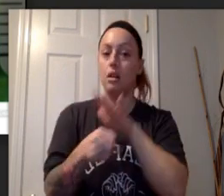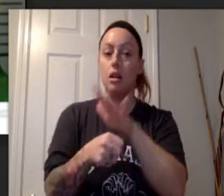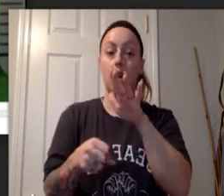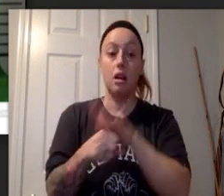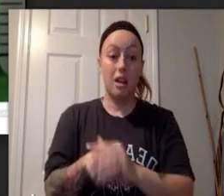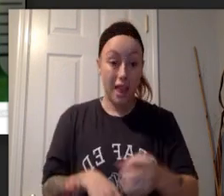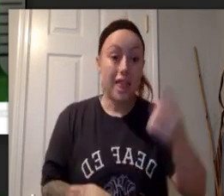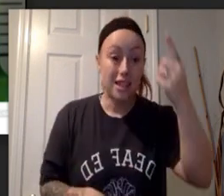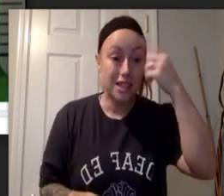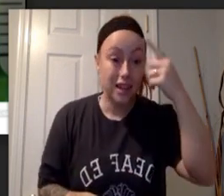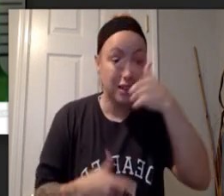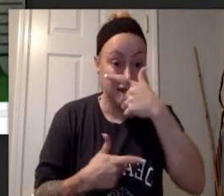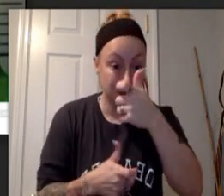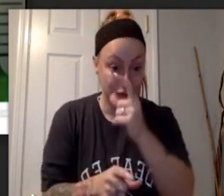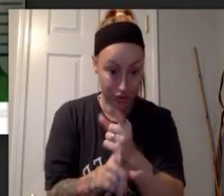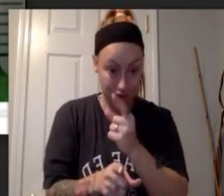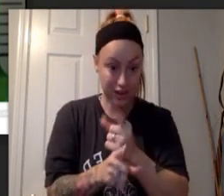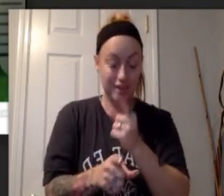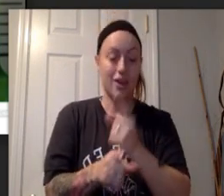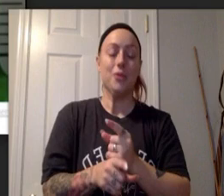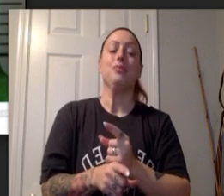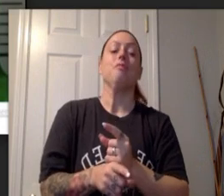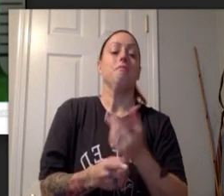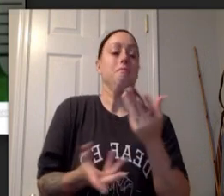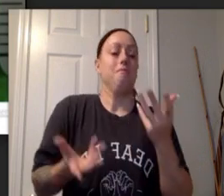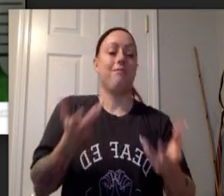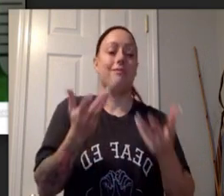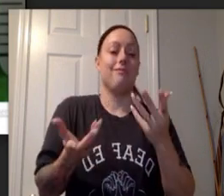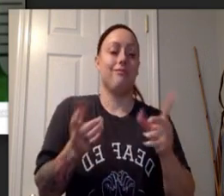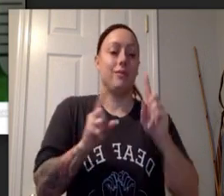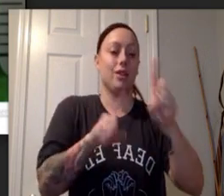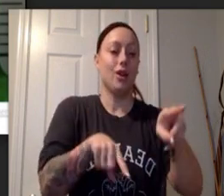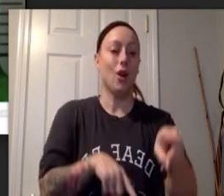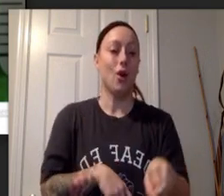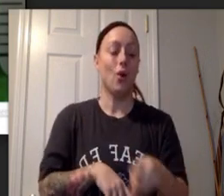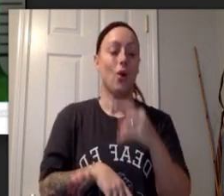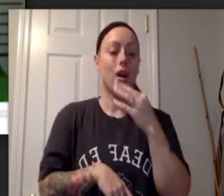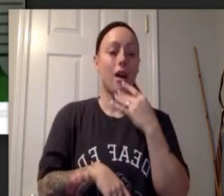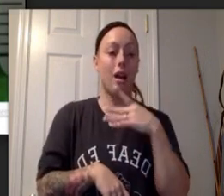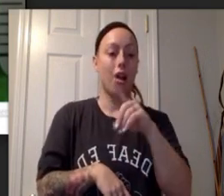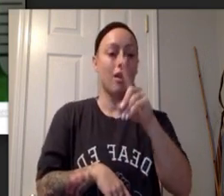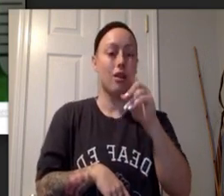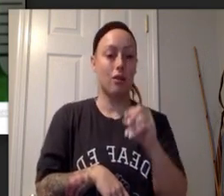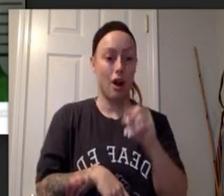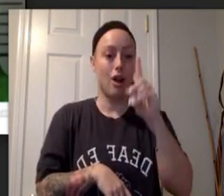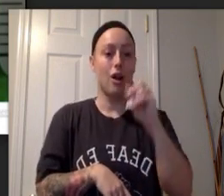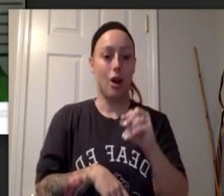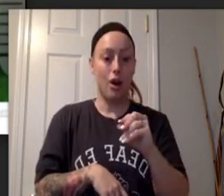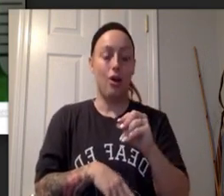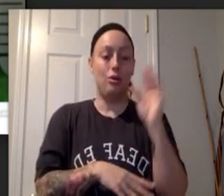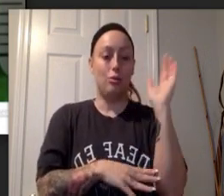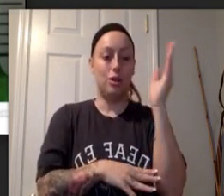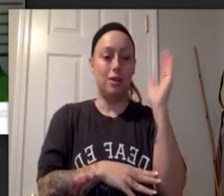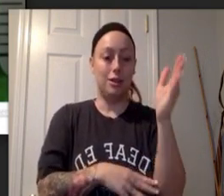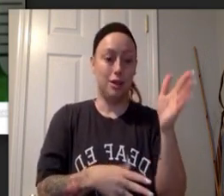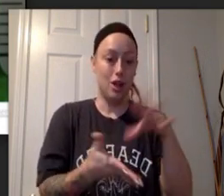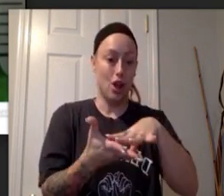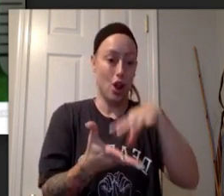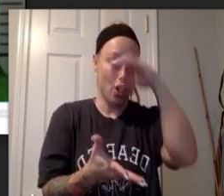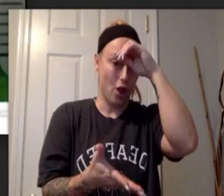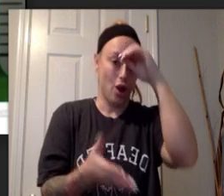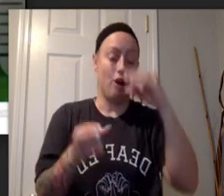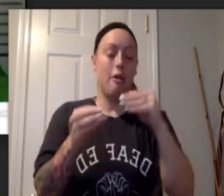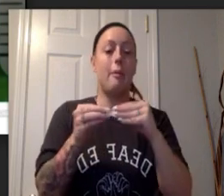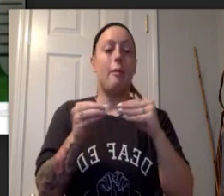sounds very interesting. So I encourage y'all to go to the Colorado Consortium for Prescription Drug Abuse Prevention to learn more. But the bottom line is